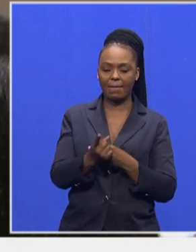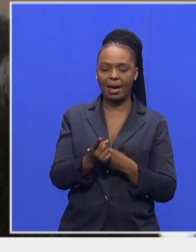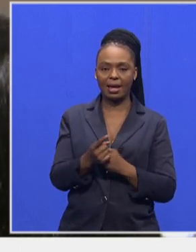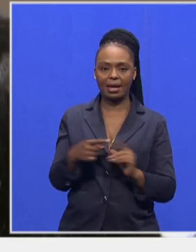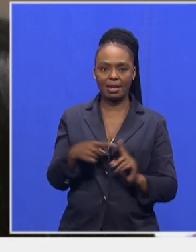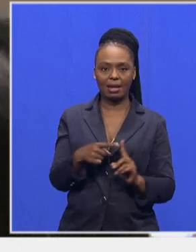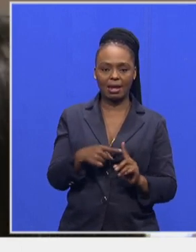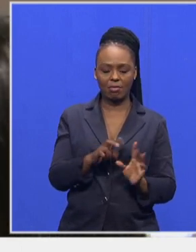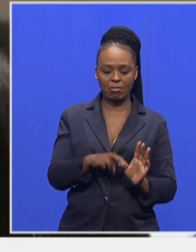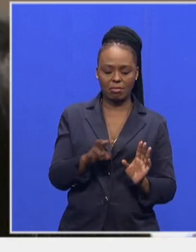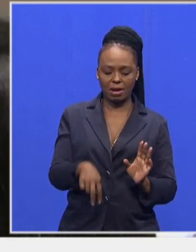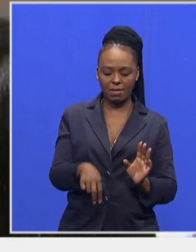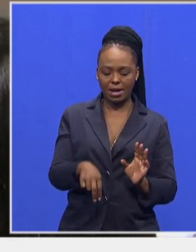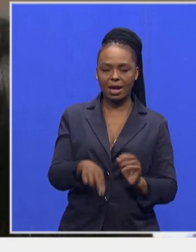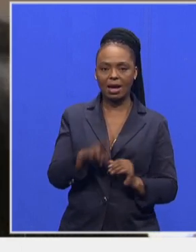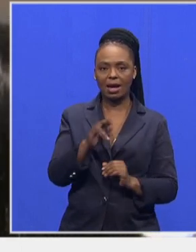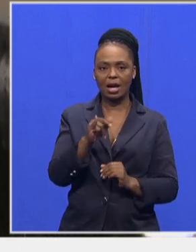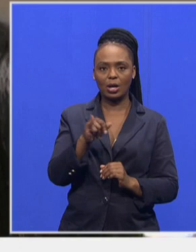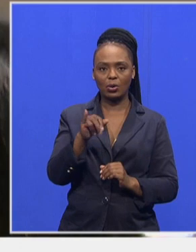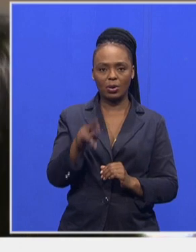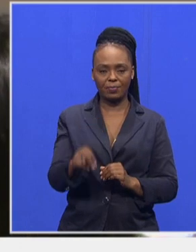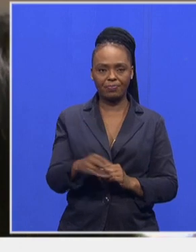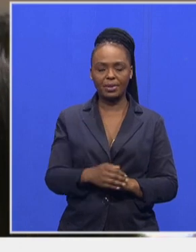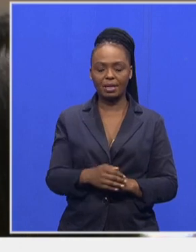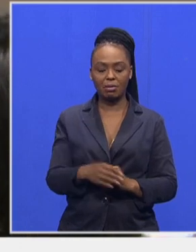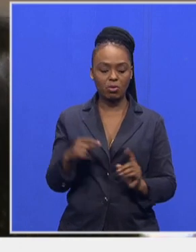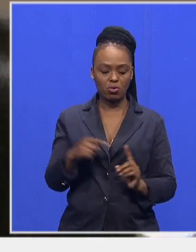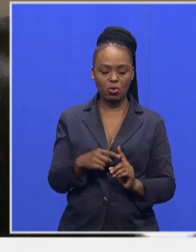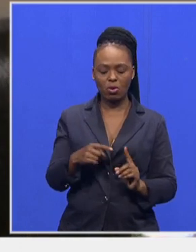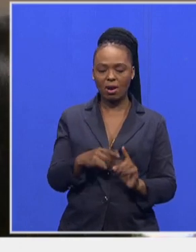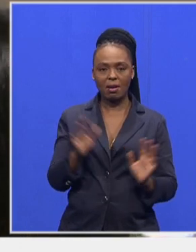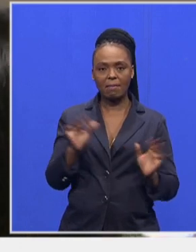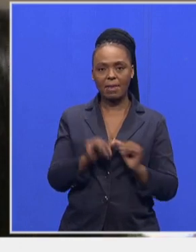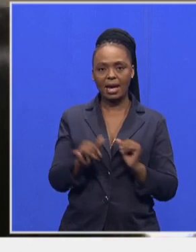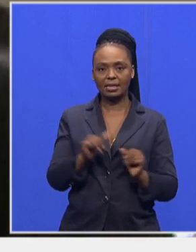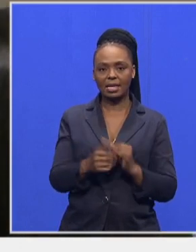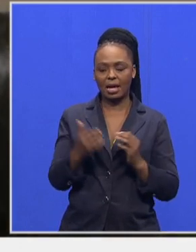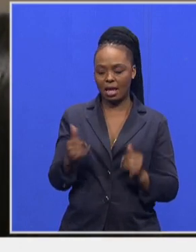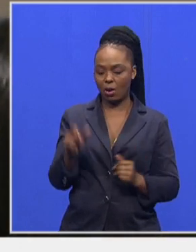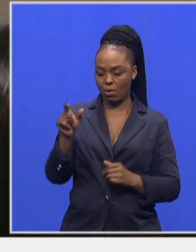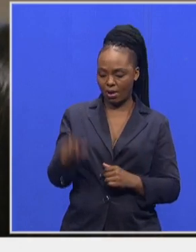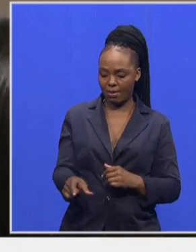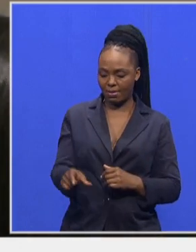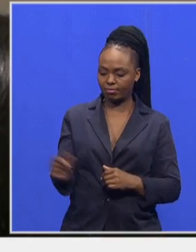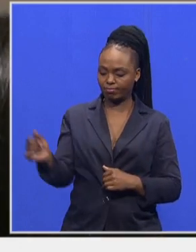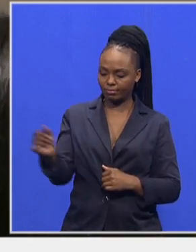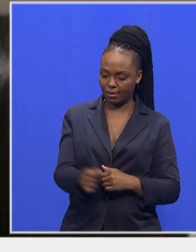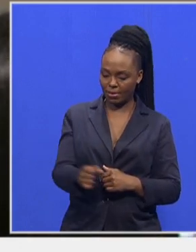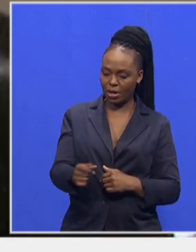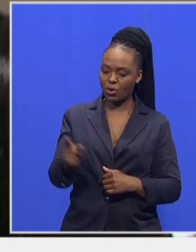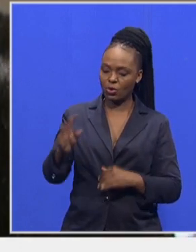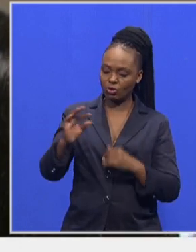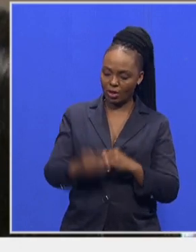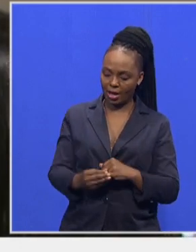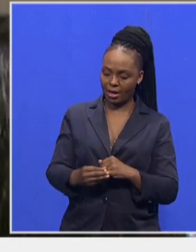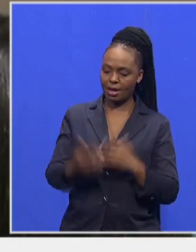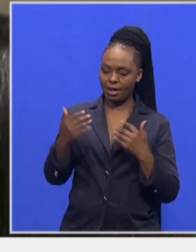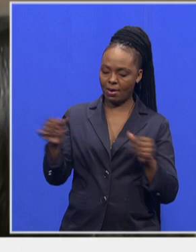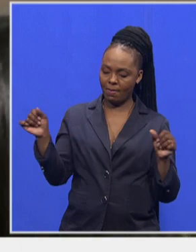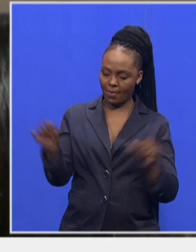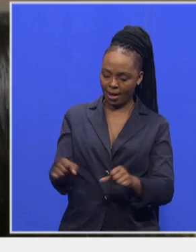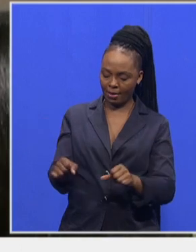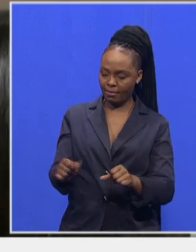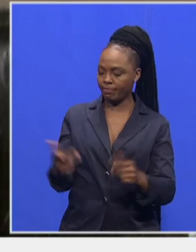let it go, you tried and your plan backfired, how do you respond? No, we can't.